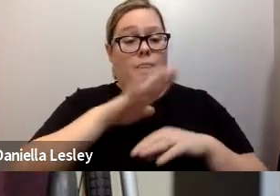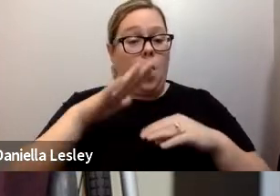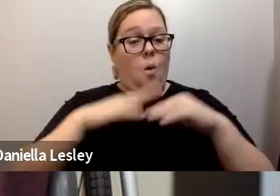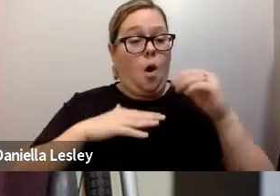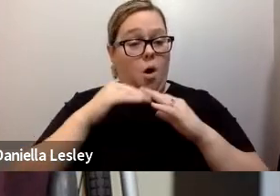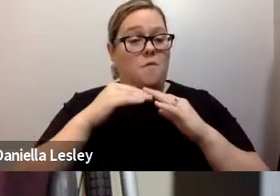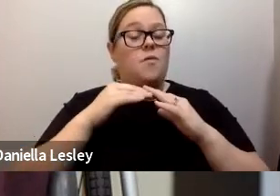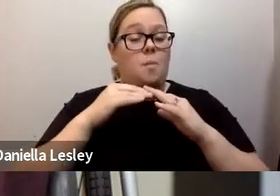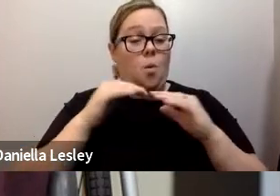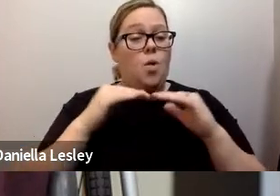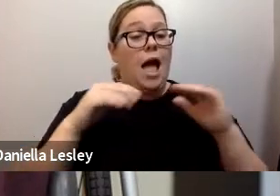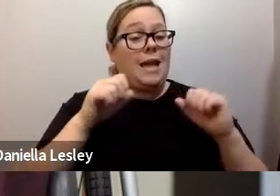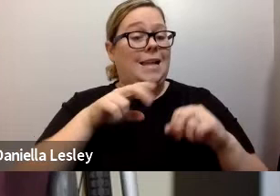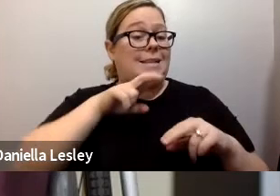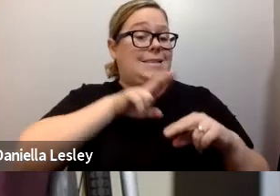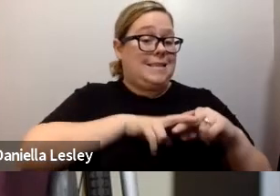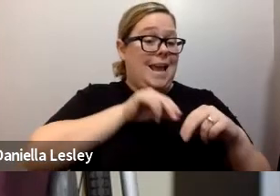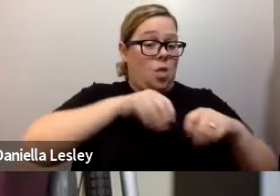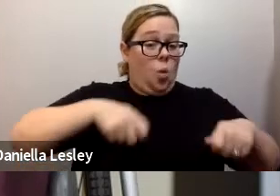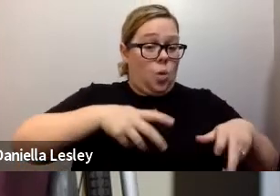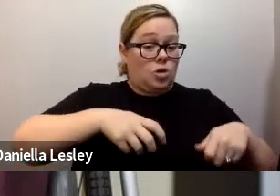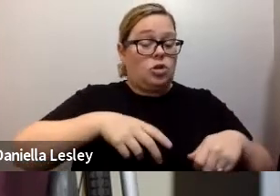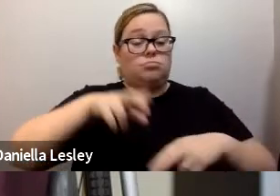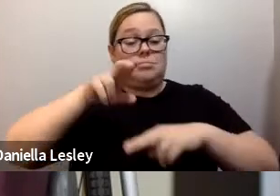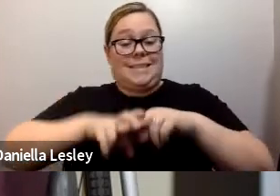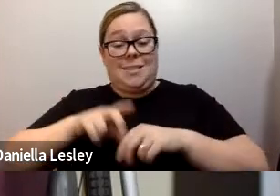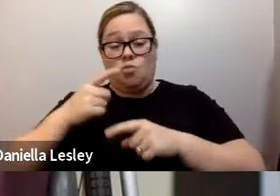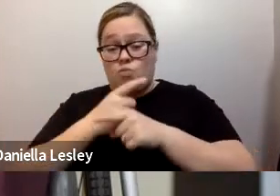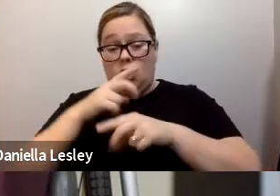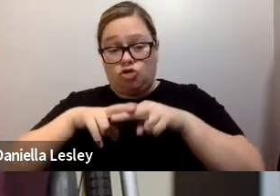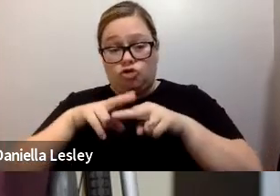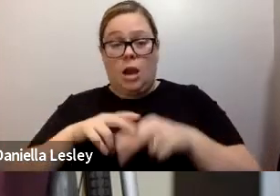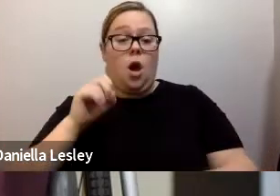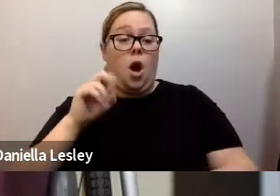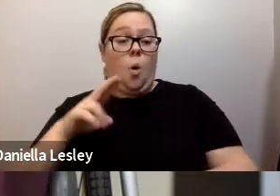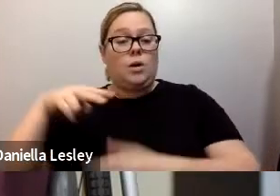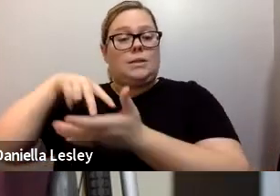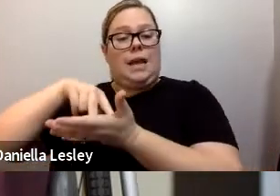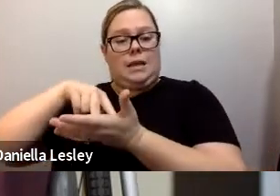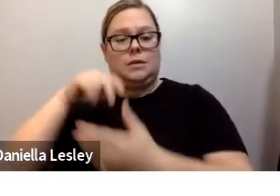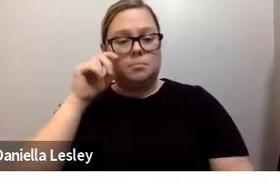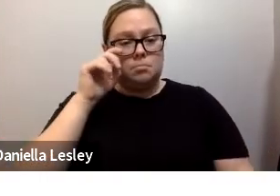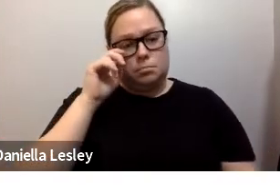their own wheelchair, in a four-legged chair, or standing. Next.